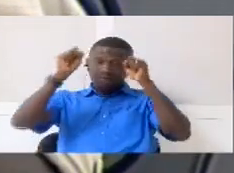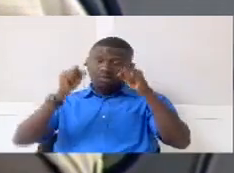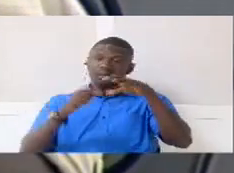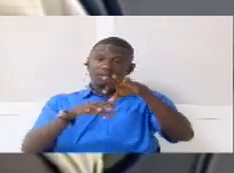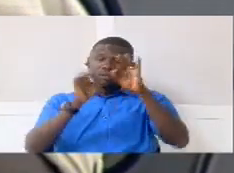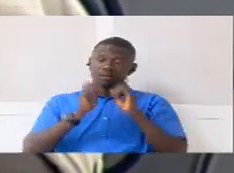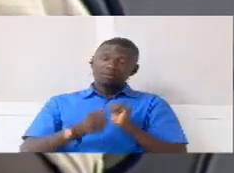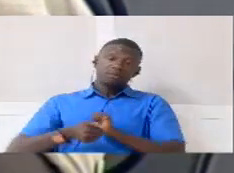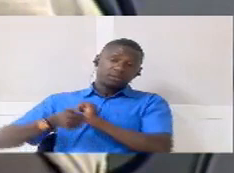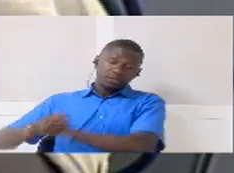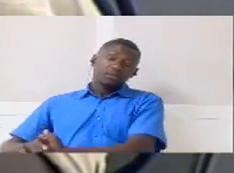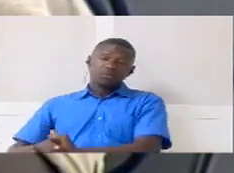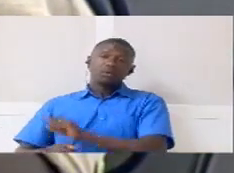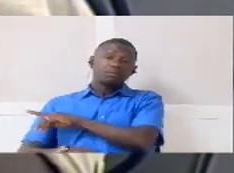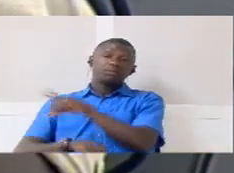arrested by government,